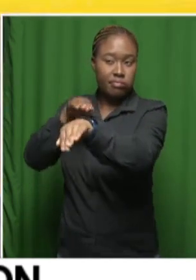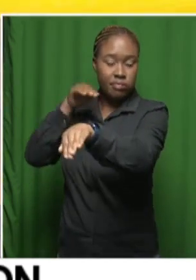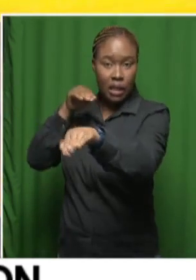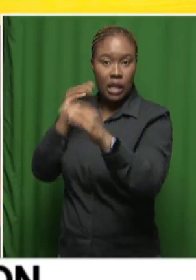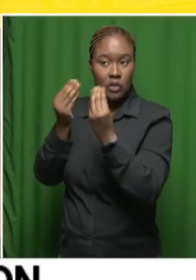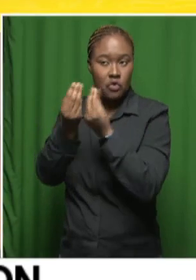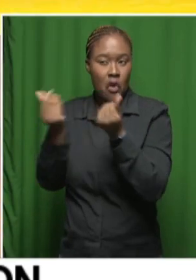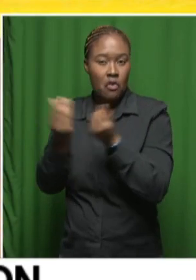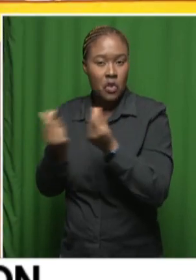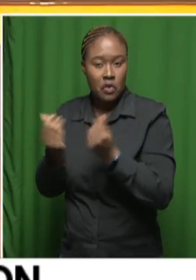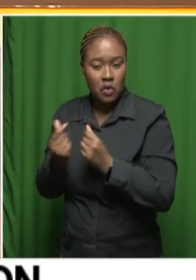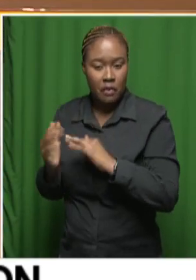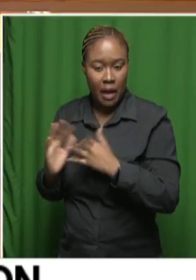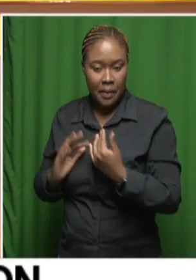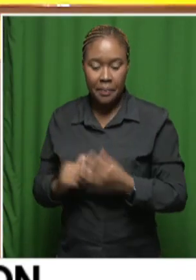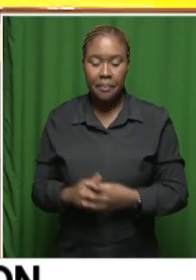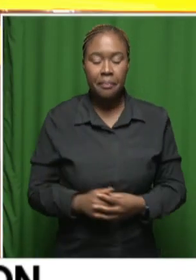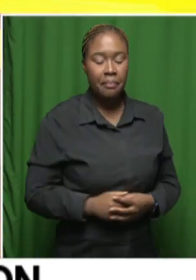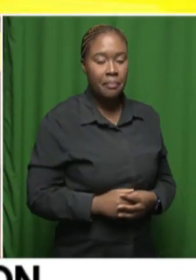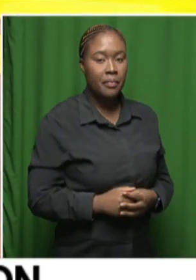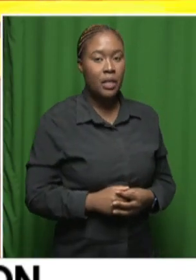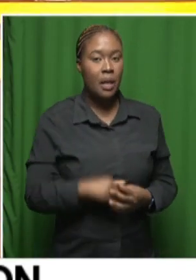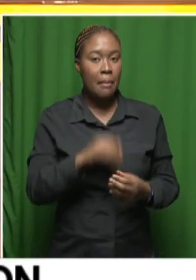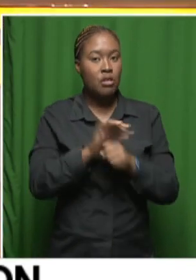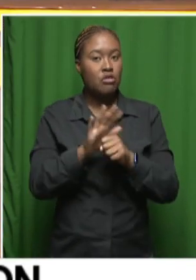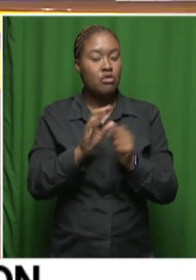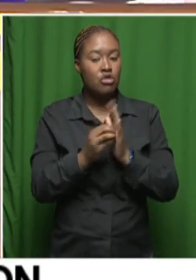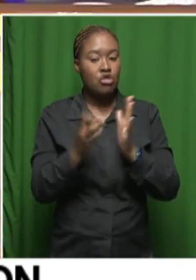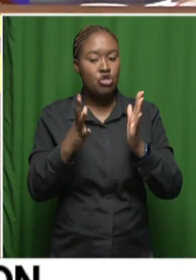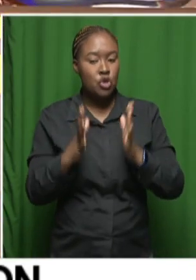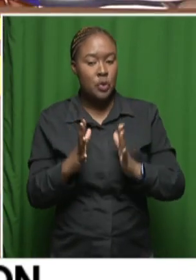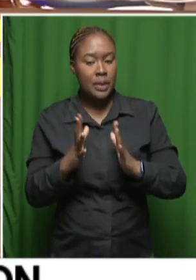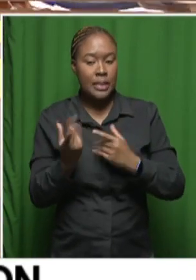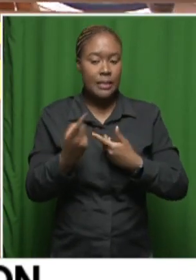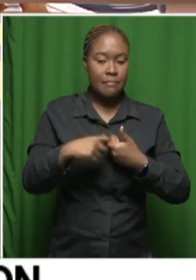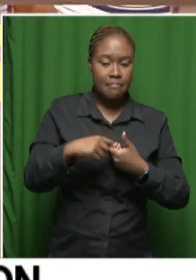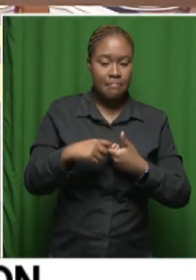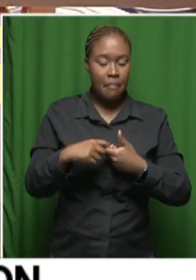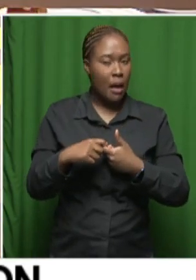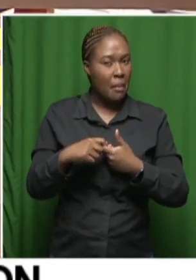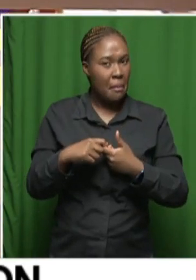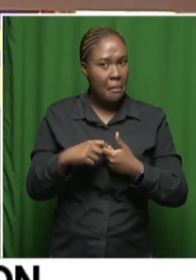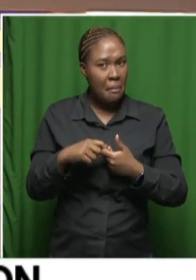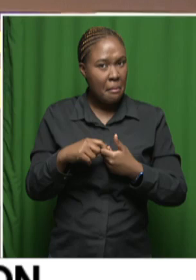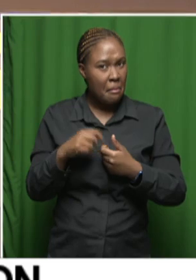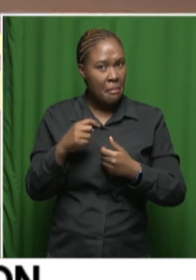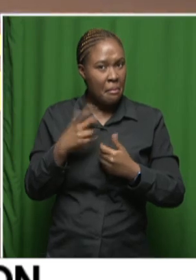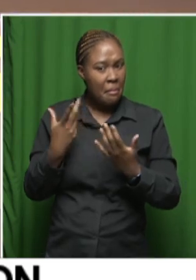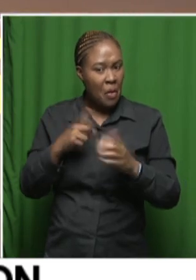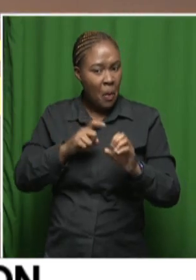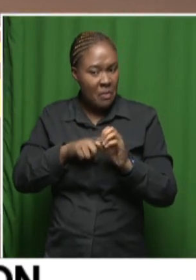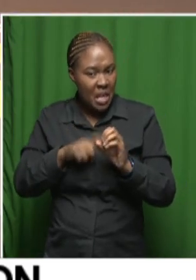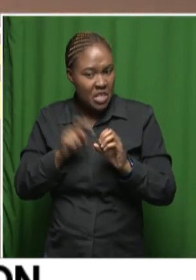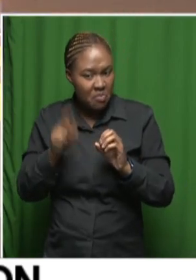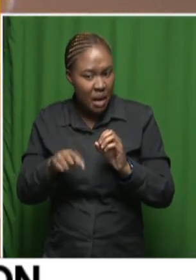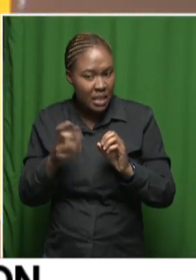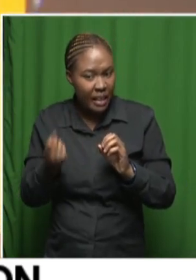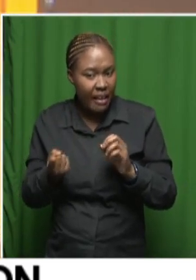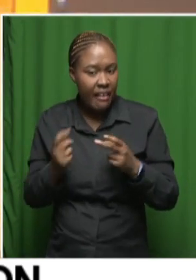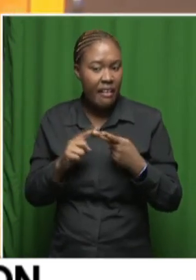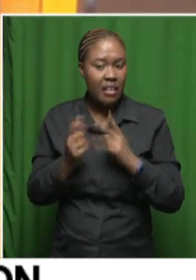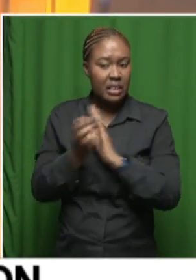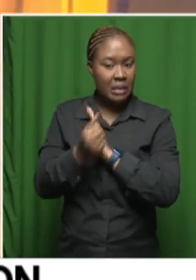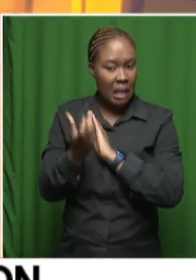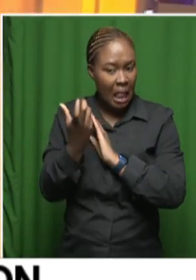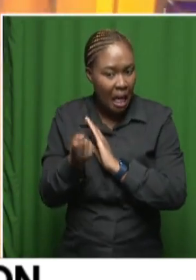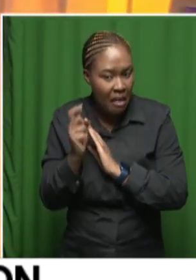All right, what is the criteria for students to enter the hackathon? So they